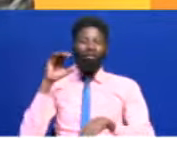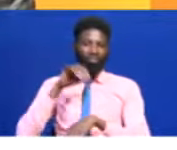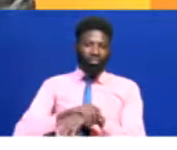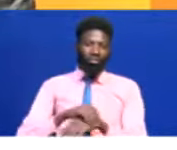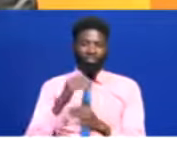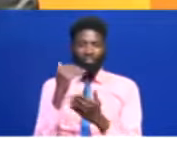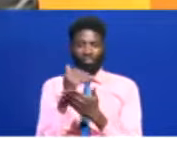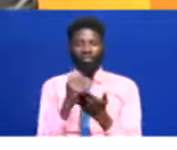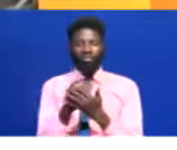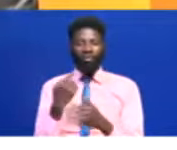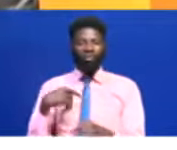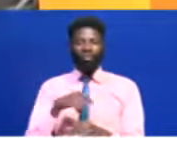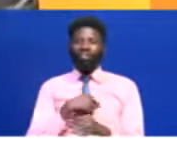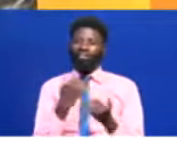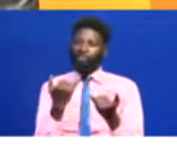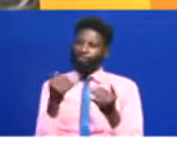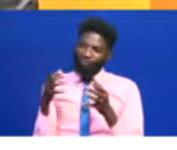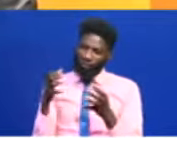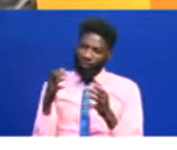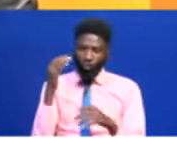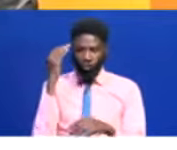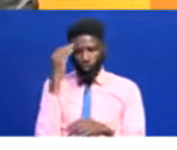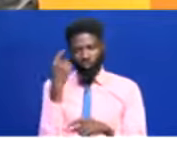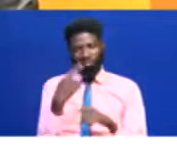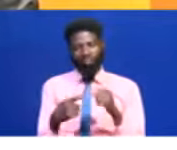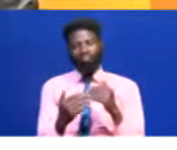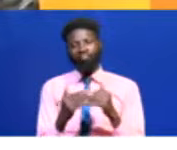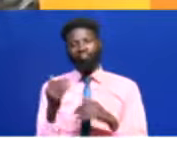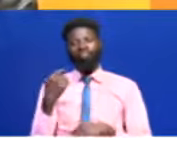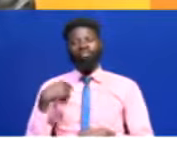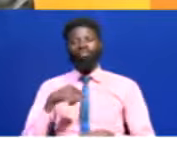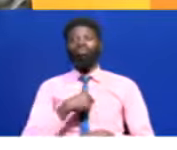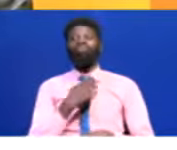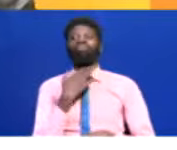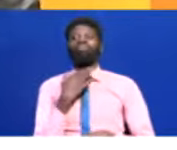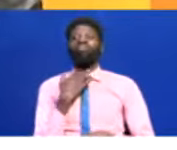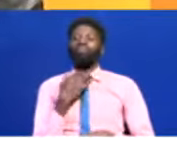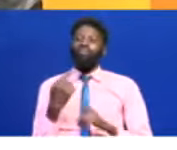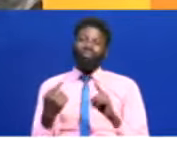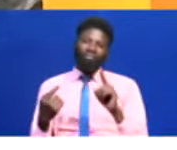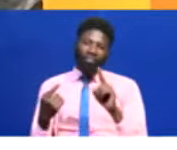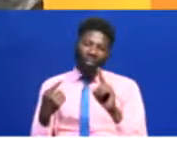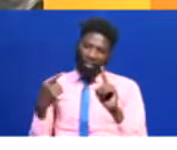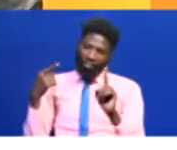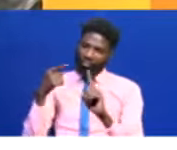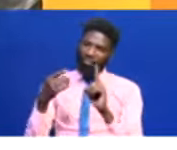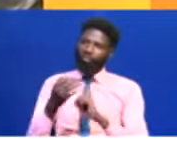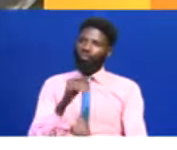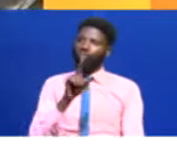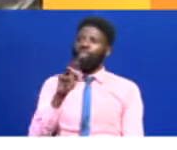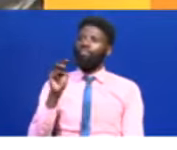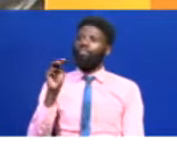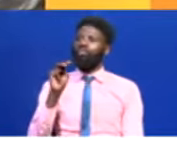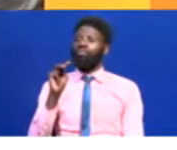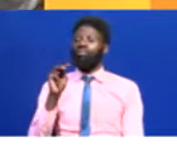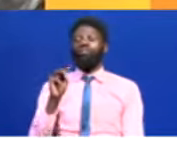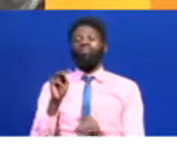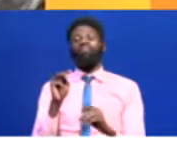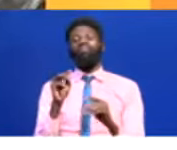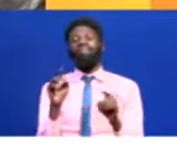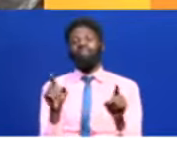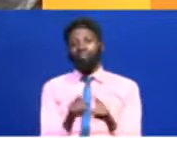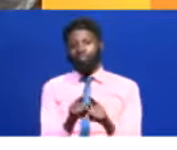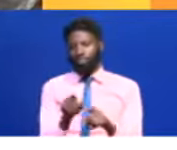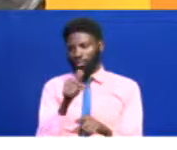we are really pushing, and I know in the next 1 year, we want to move to 1 million titles issuance. Then also